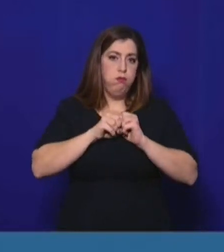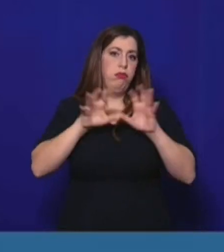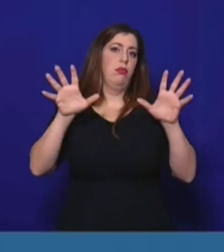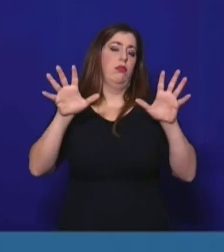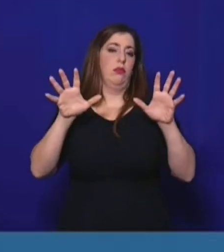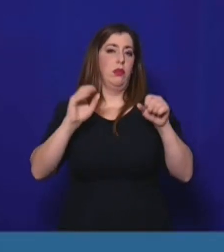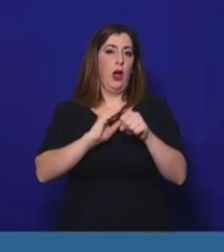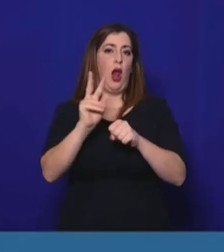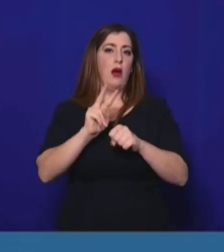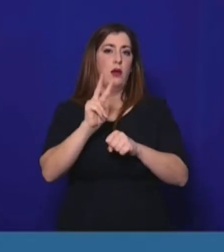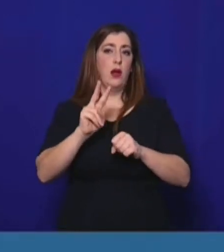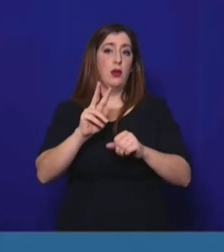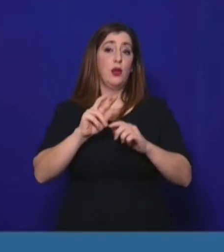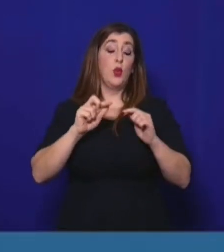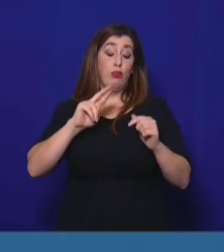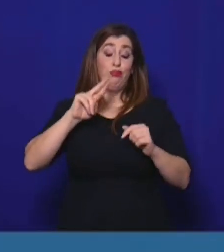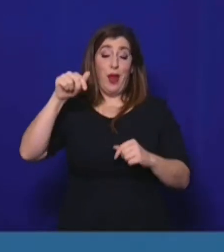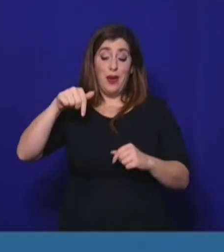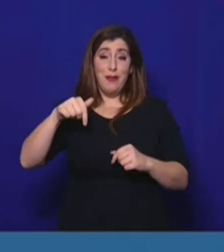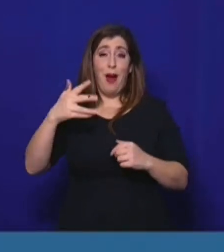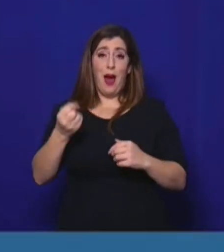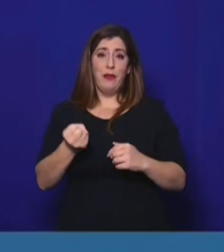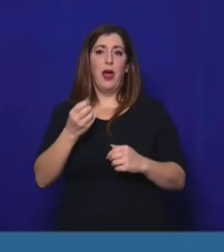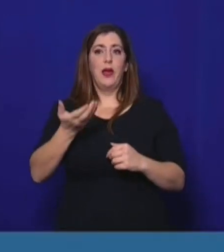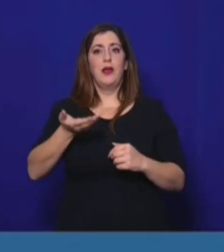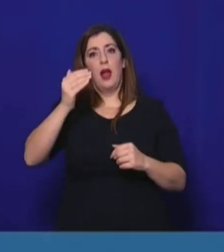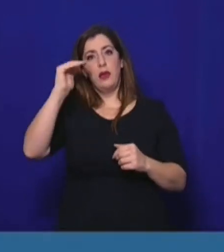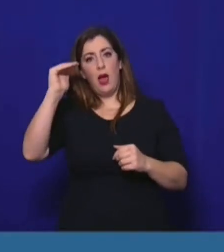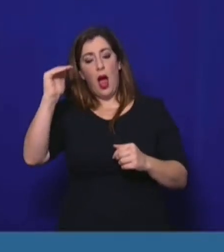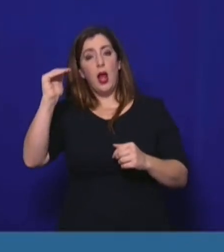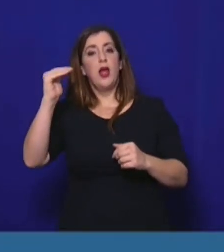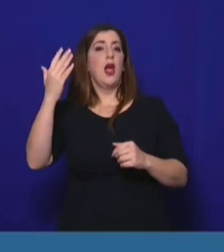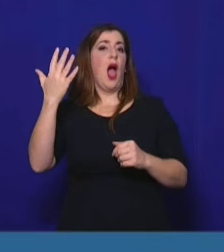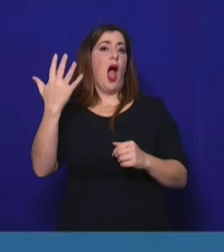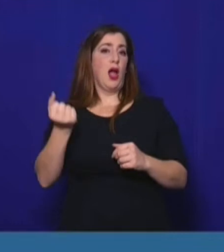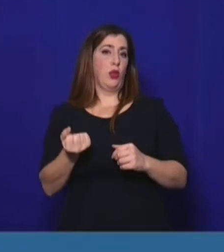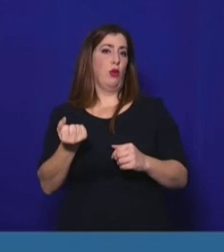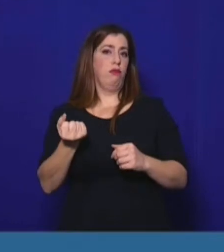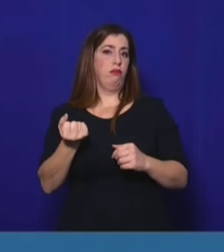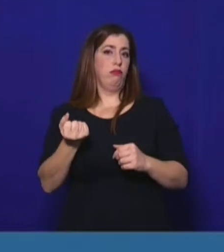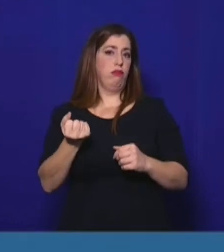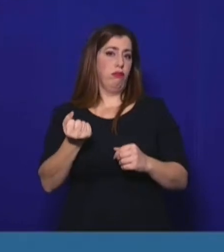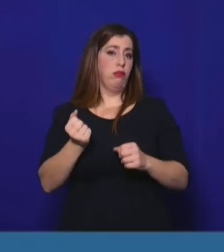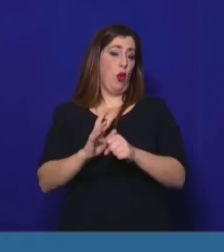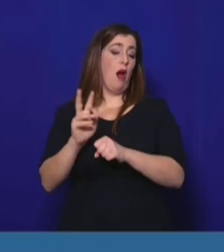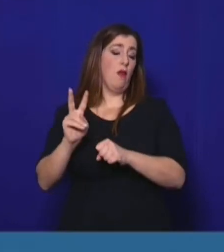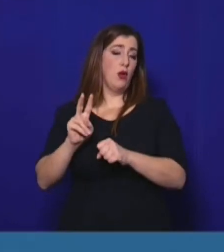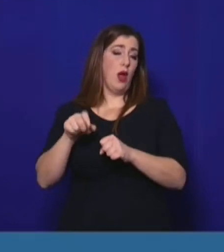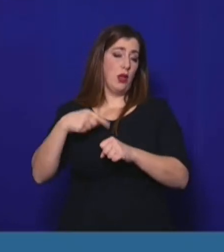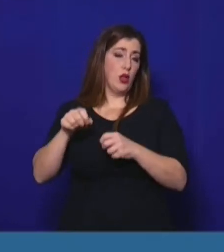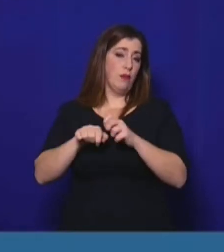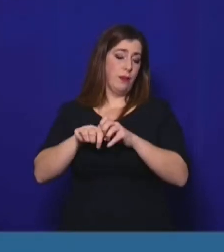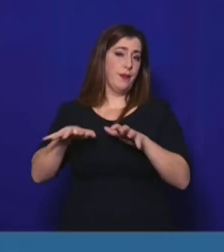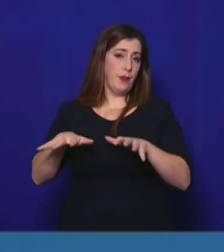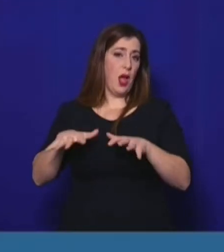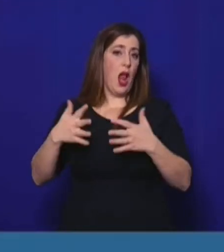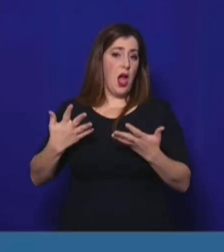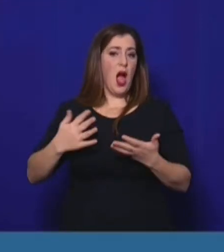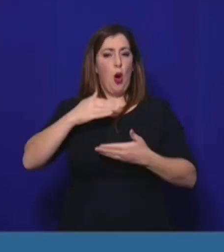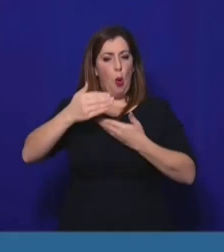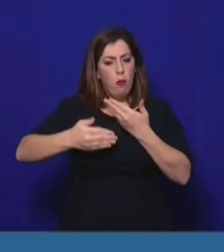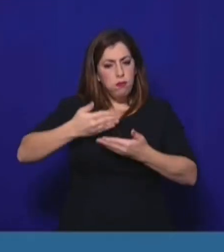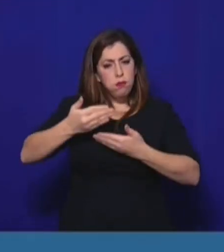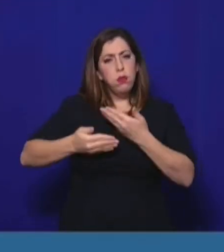każijiet għaddejjin, allura hemmhekk nibqgħu għaddejjin bil-mezzi ta' mitigazzjoni u kif inti tara wkoll bil-focus ta' vaccination f'dawn